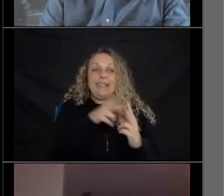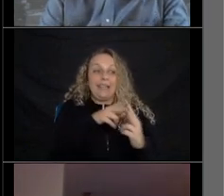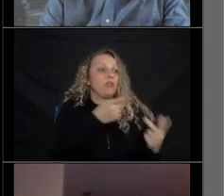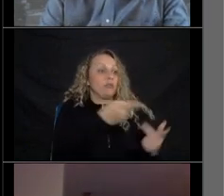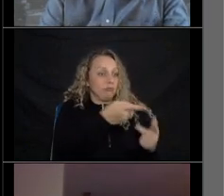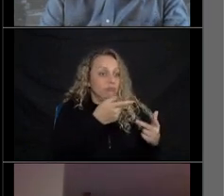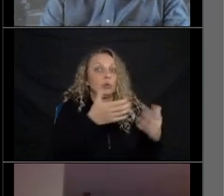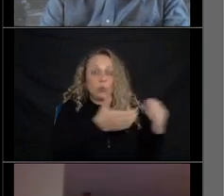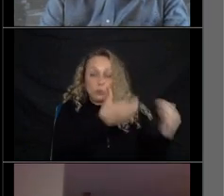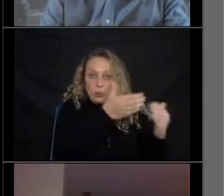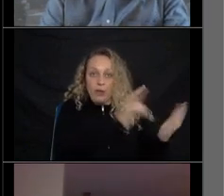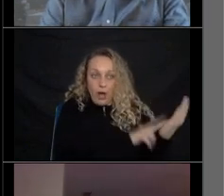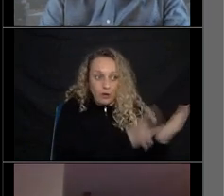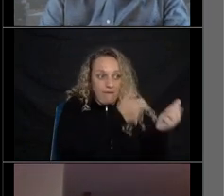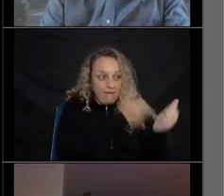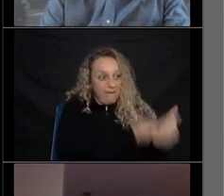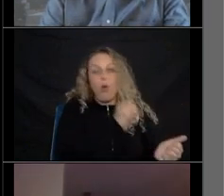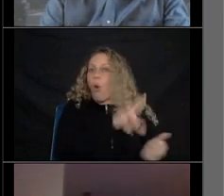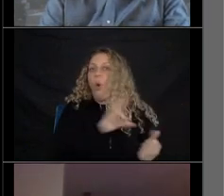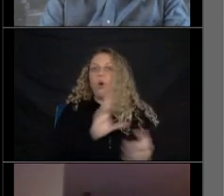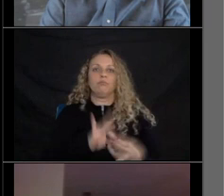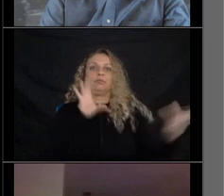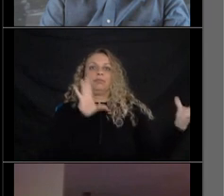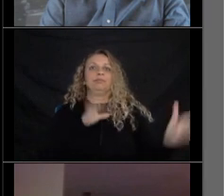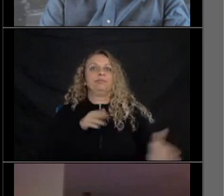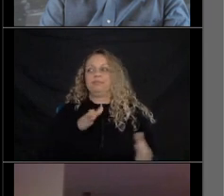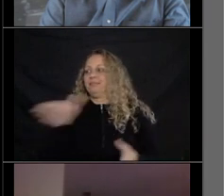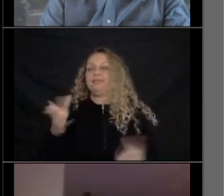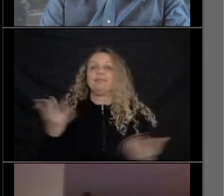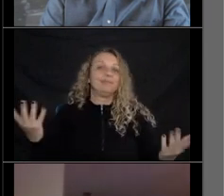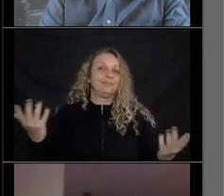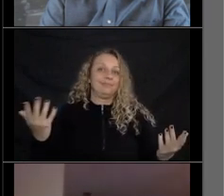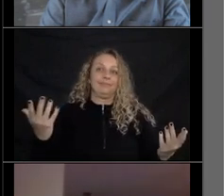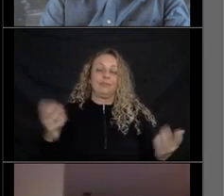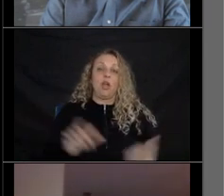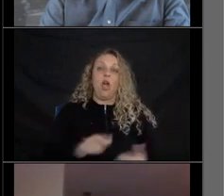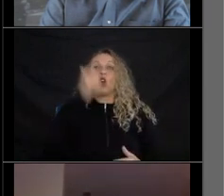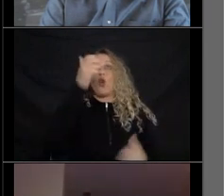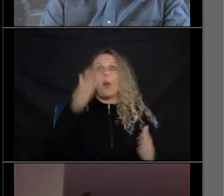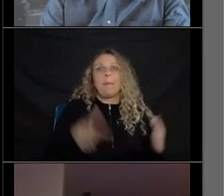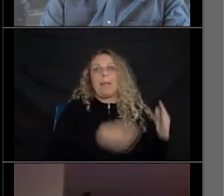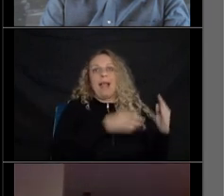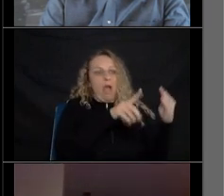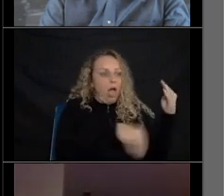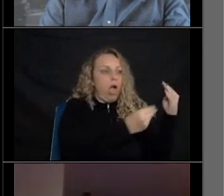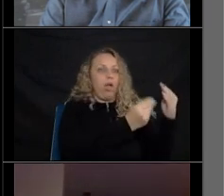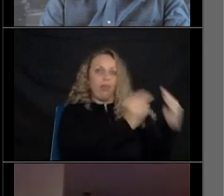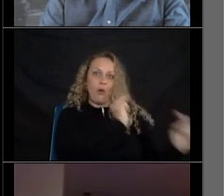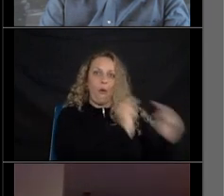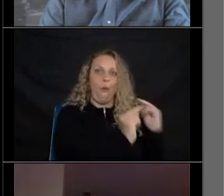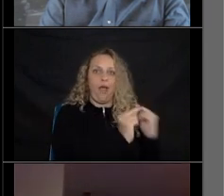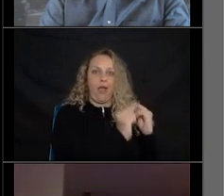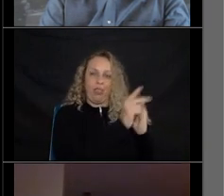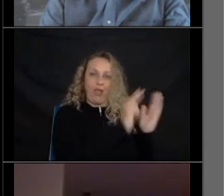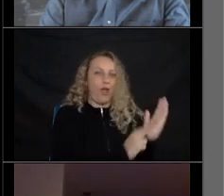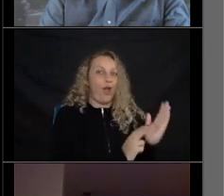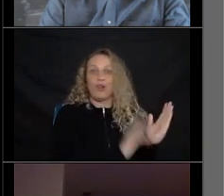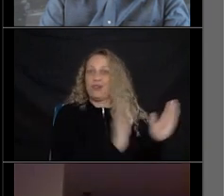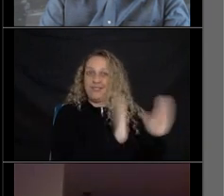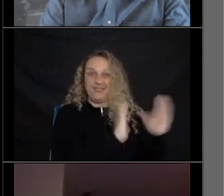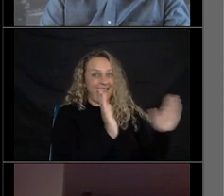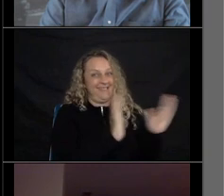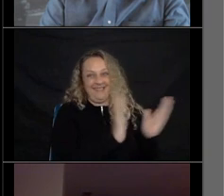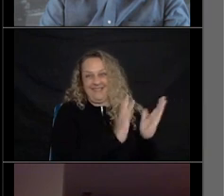city staff is authorized to have at this time, not any alternative plans, any negotiations, any reference